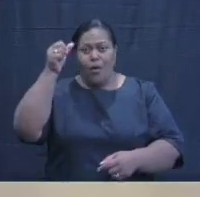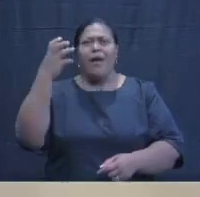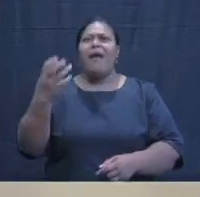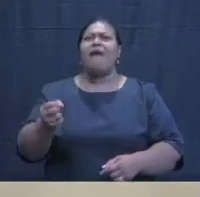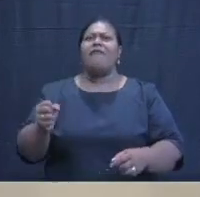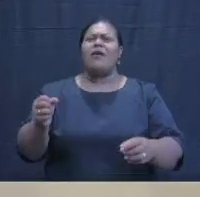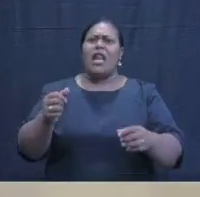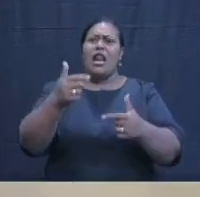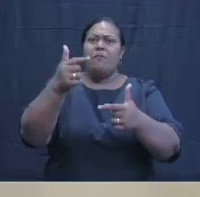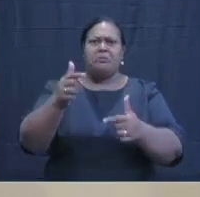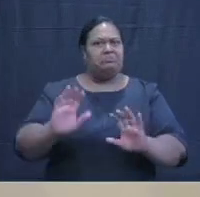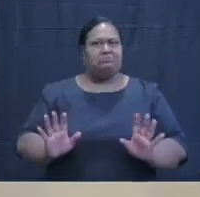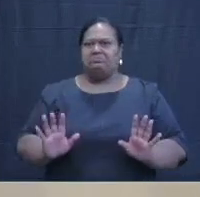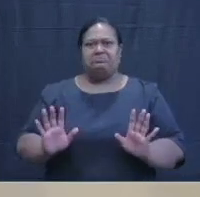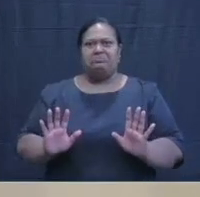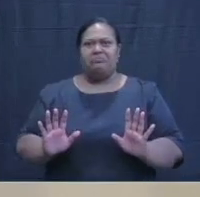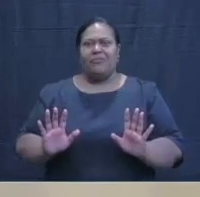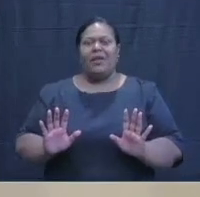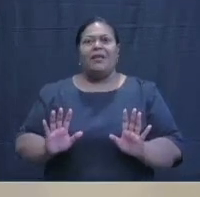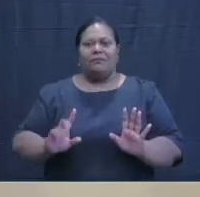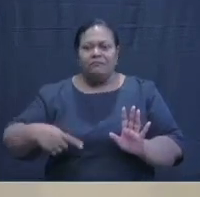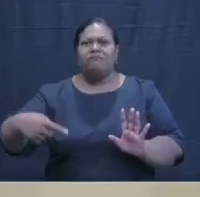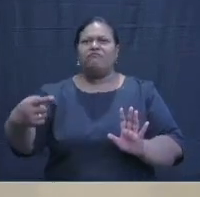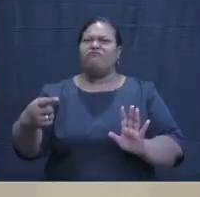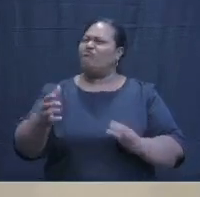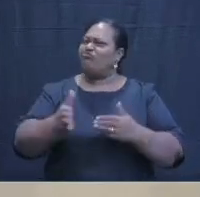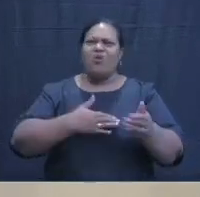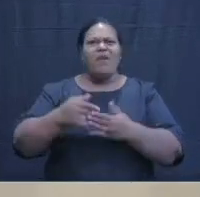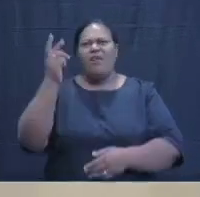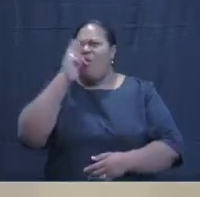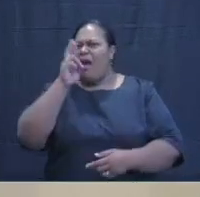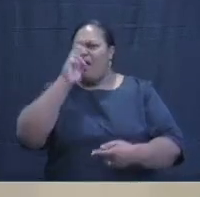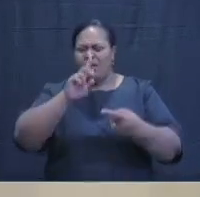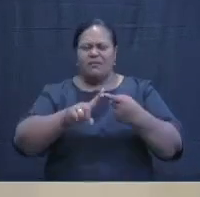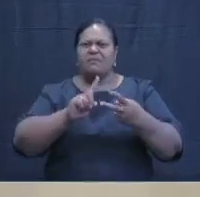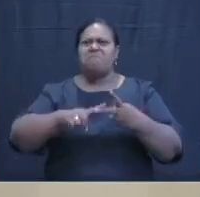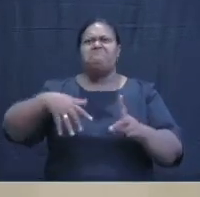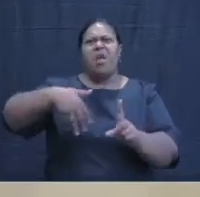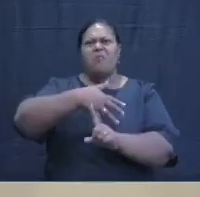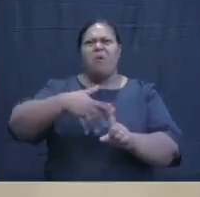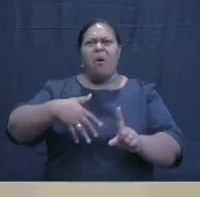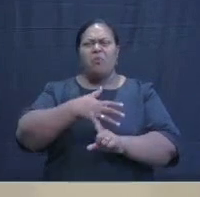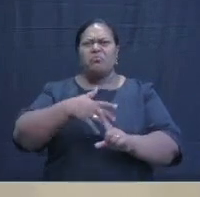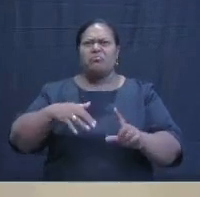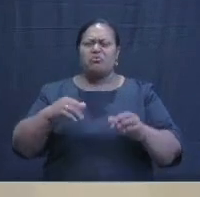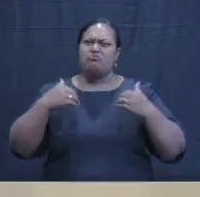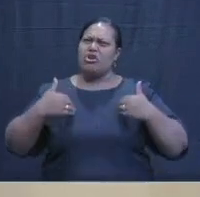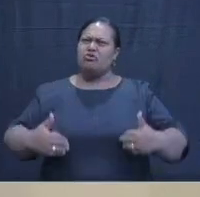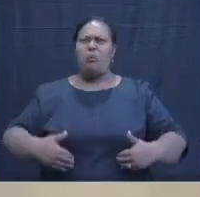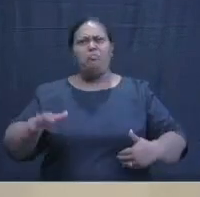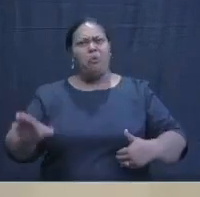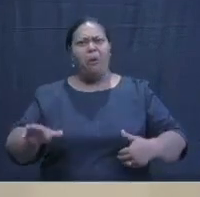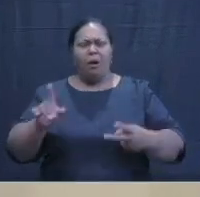no boundaries. It remits race, socio-economic status, and